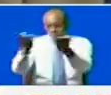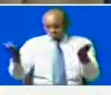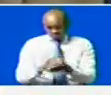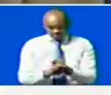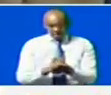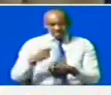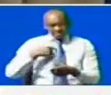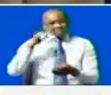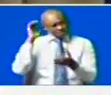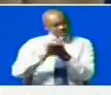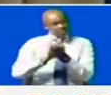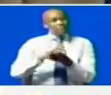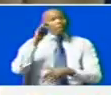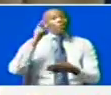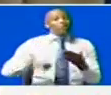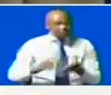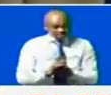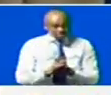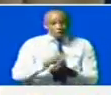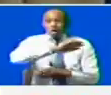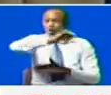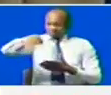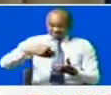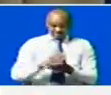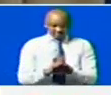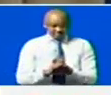I further believe that all of us,